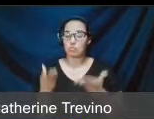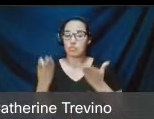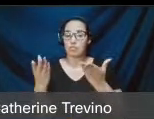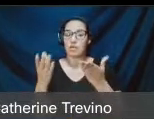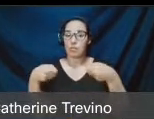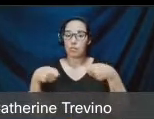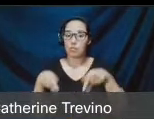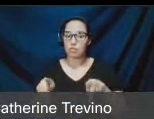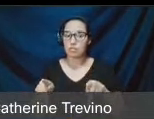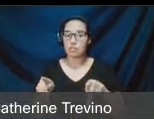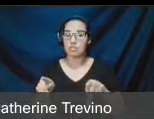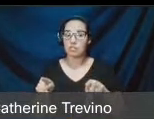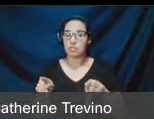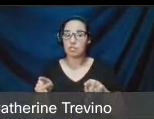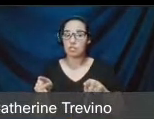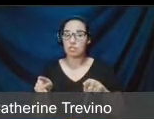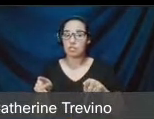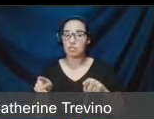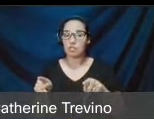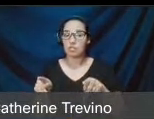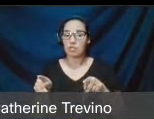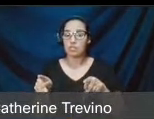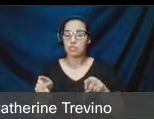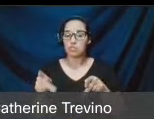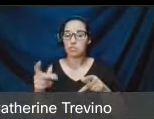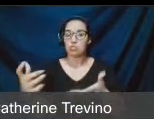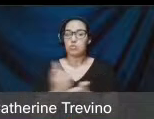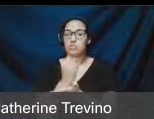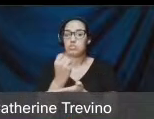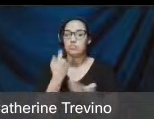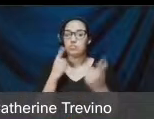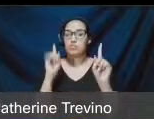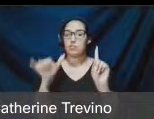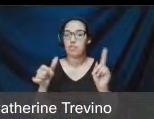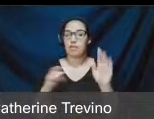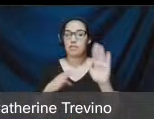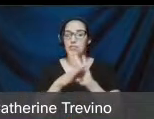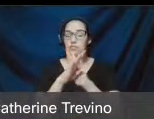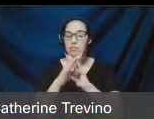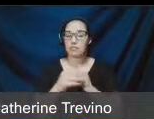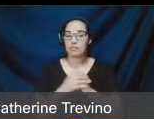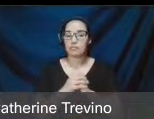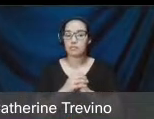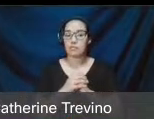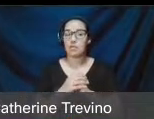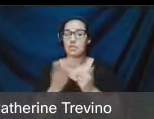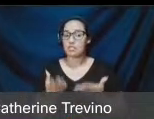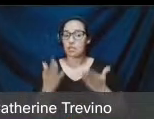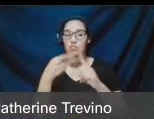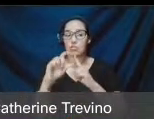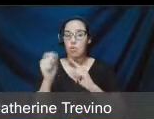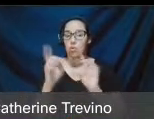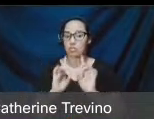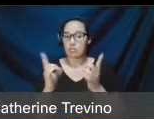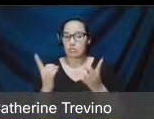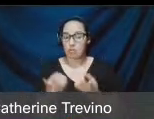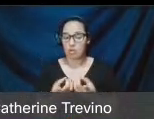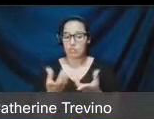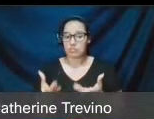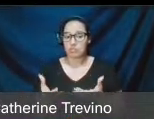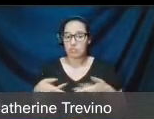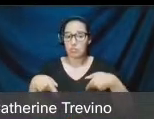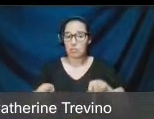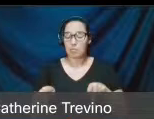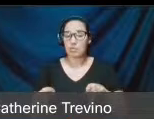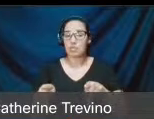provide a self-paced and gamified professional development program. This offers all departments and divisions the opportunity to provide professional